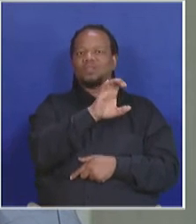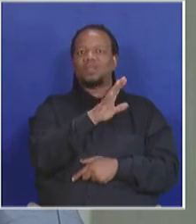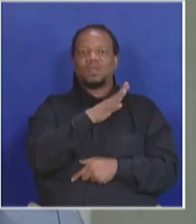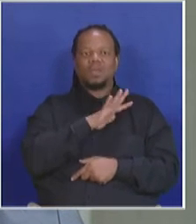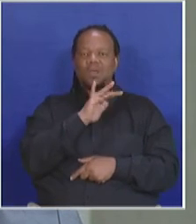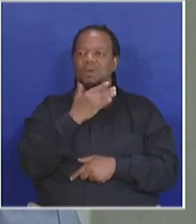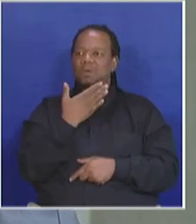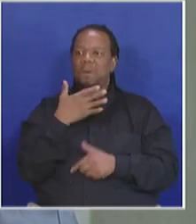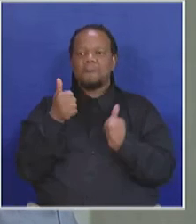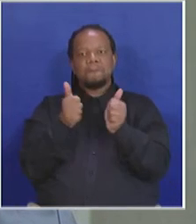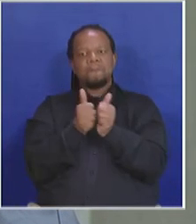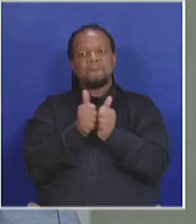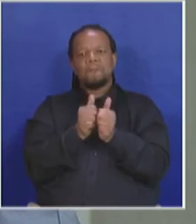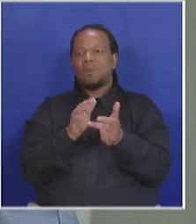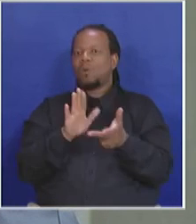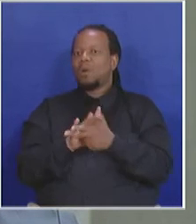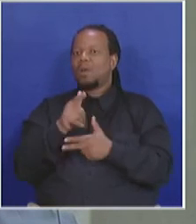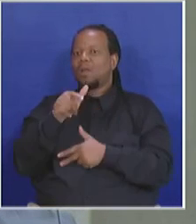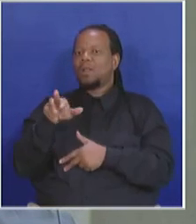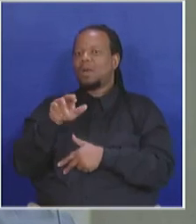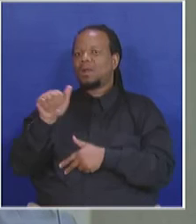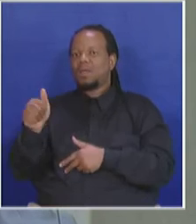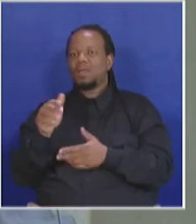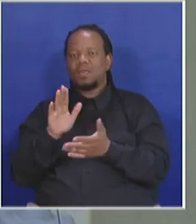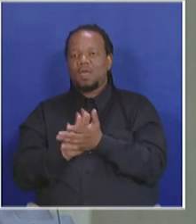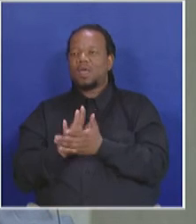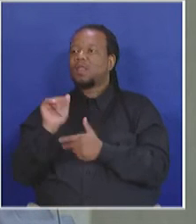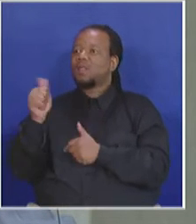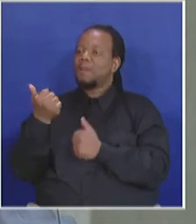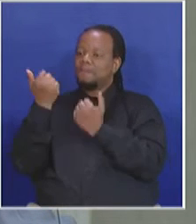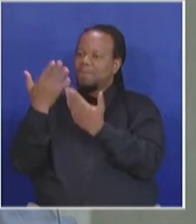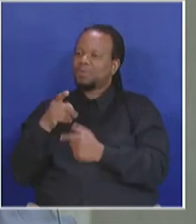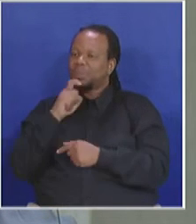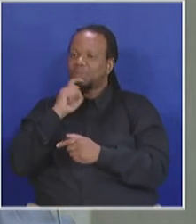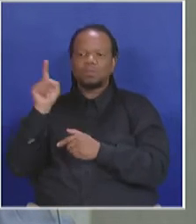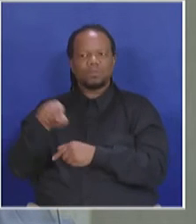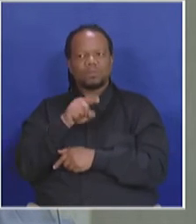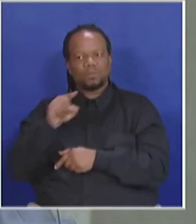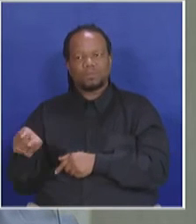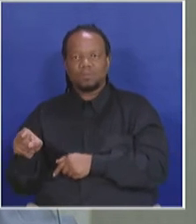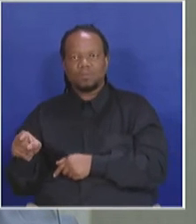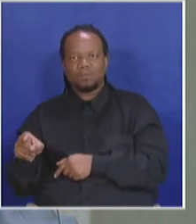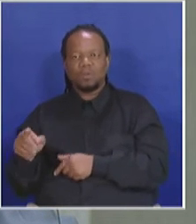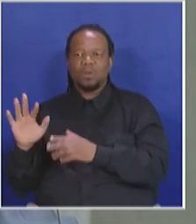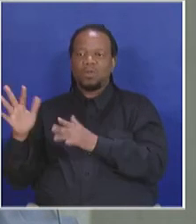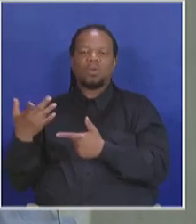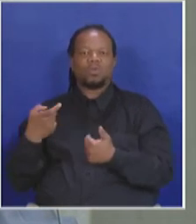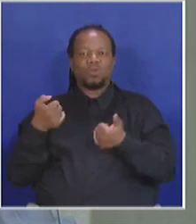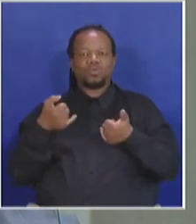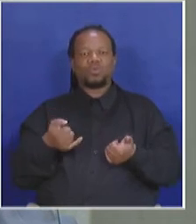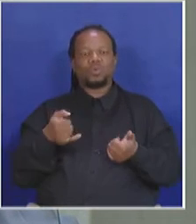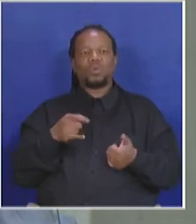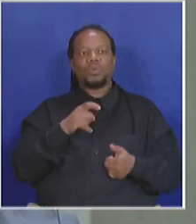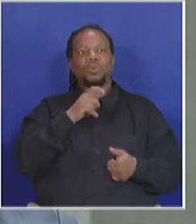partnerships, business-labor relations, management of missed budgets, etc. Let us not sit here today and use words without